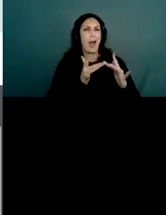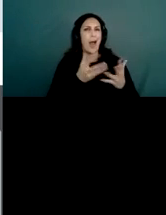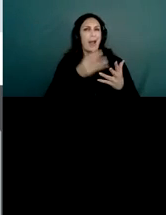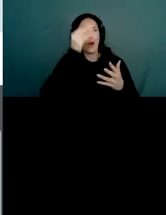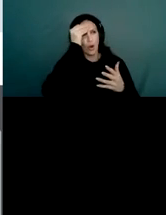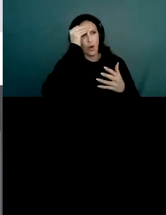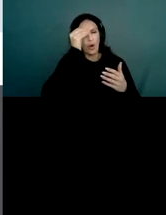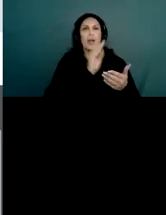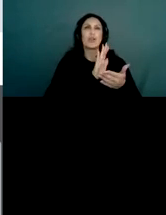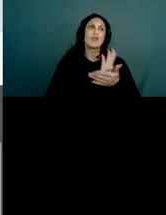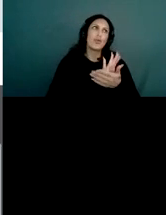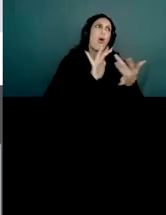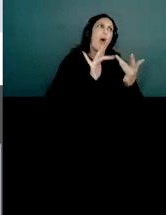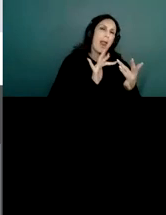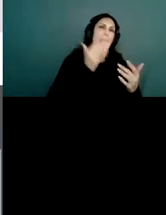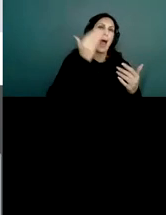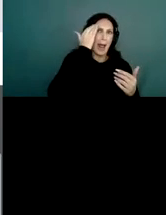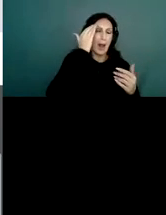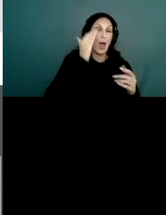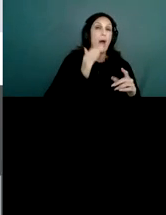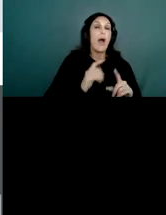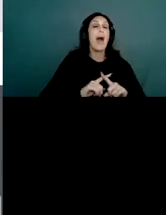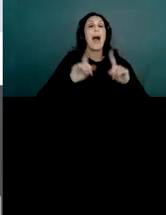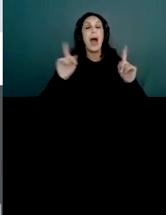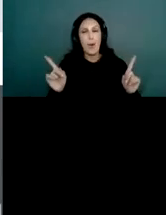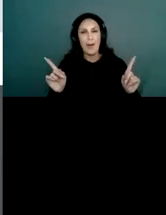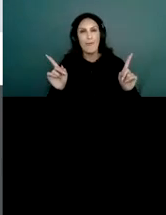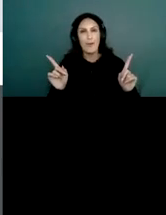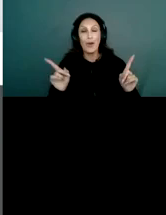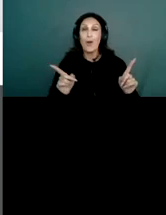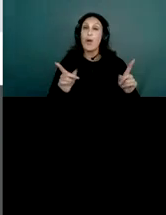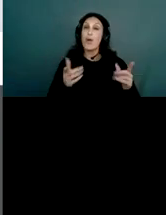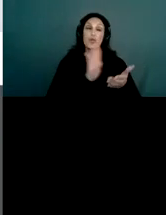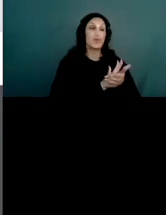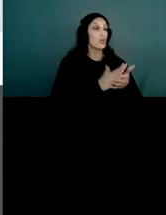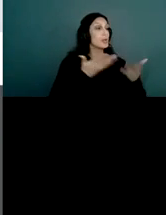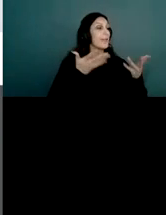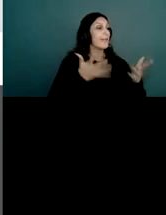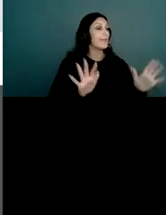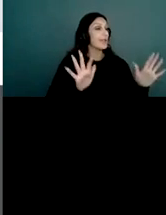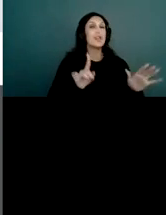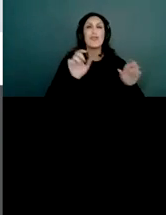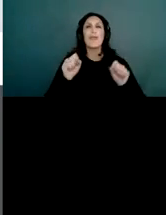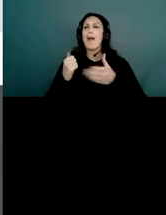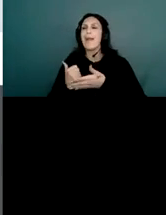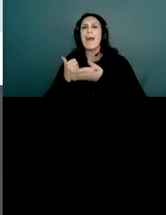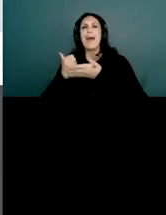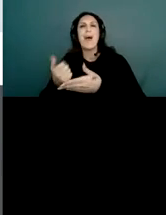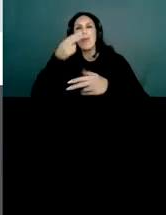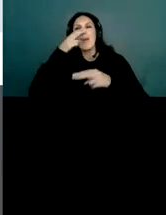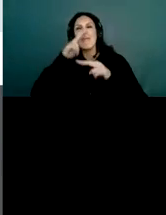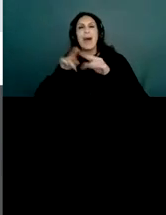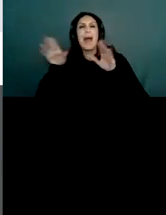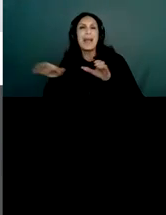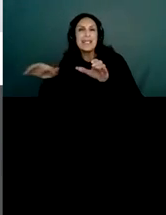some ways that you can engage with your students to help build their literacy skills. And there's many, many different activities such